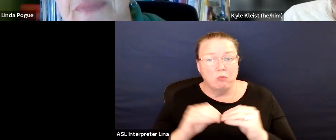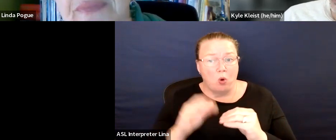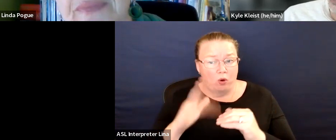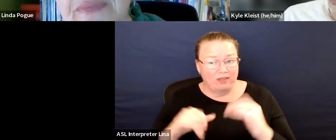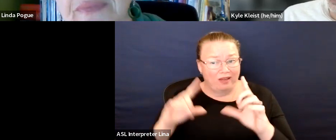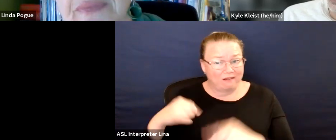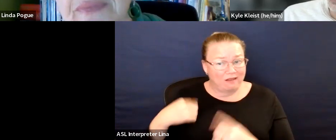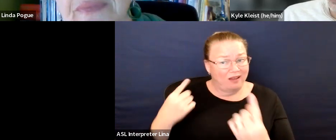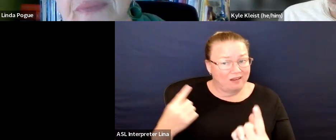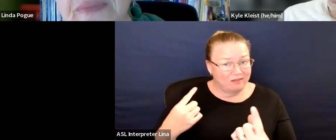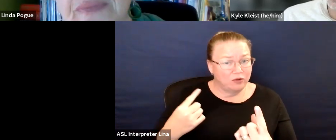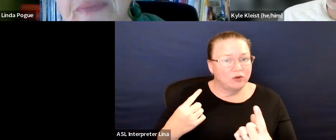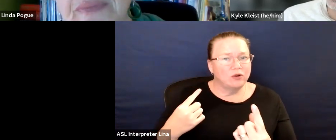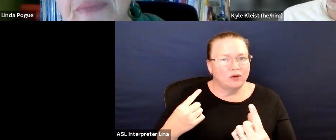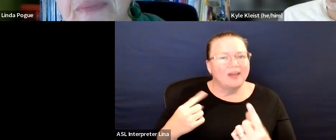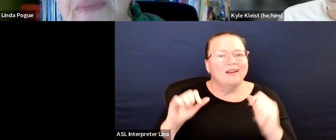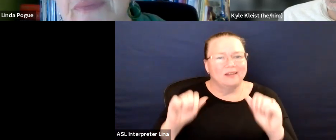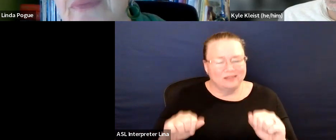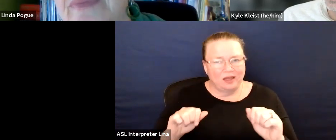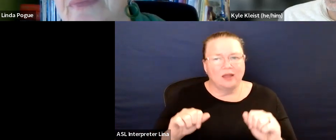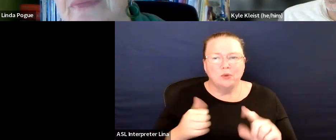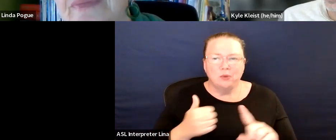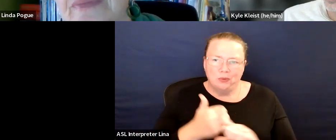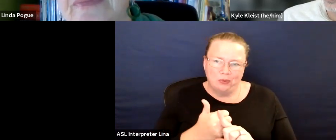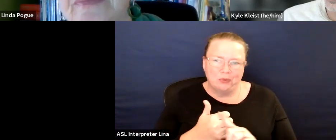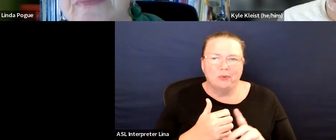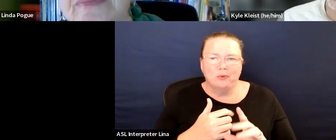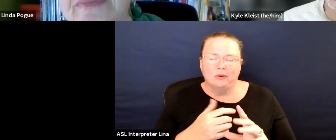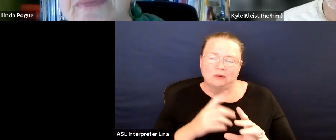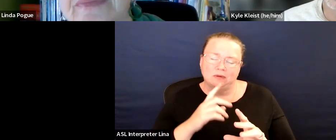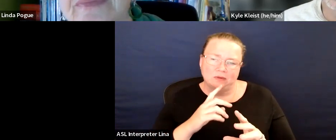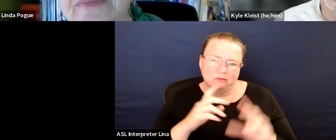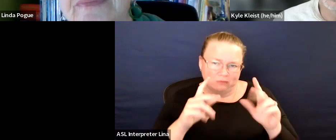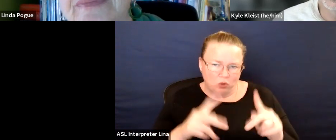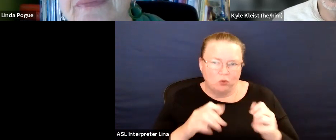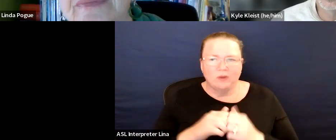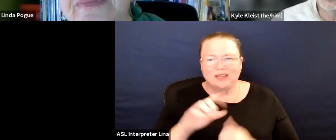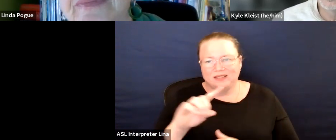ever and could make such a difference for persons with disability.